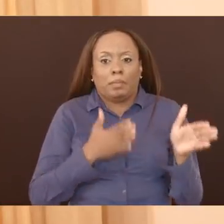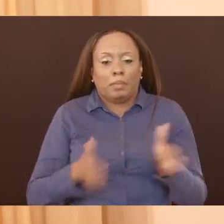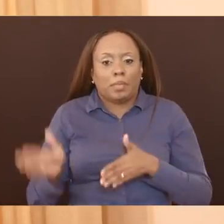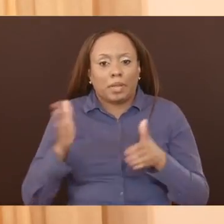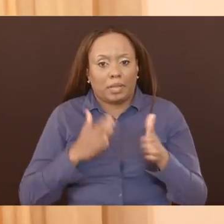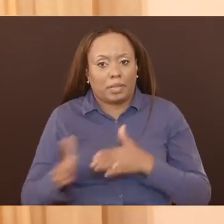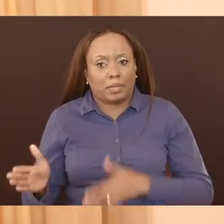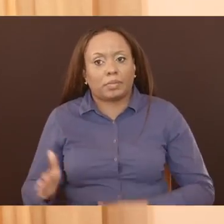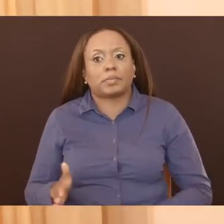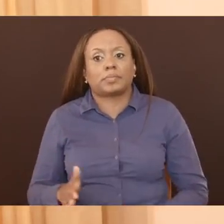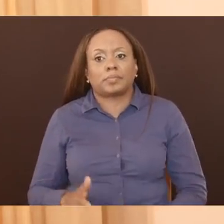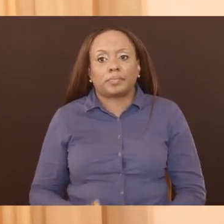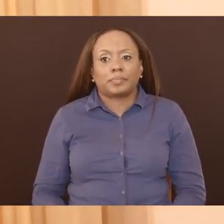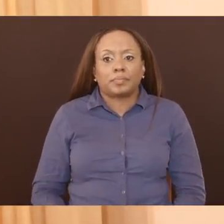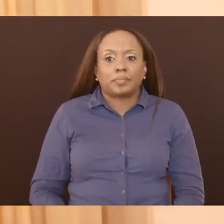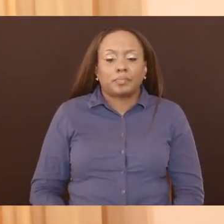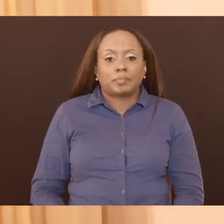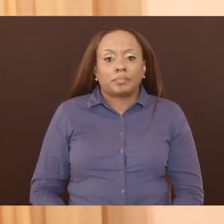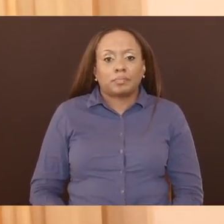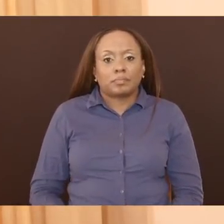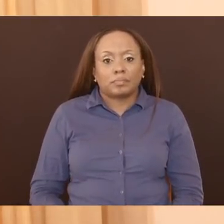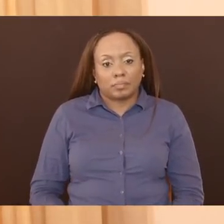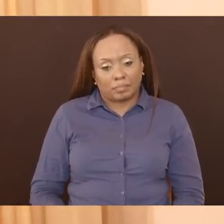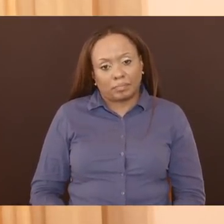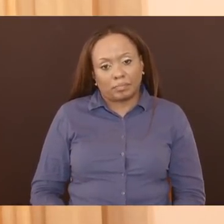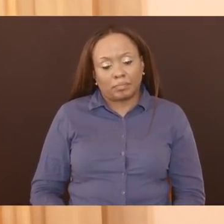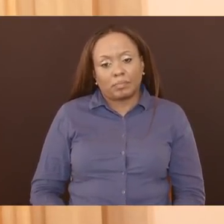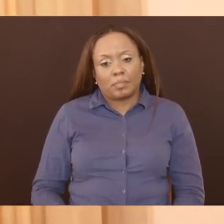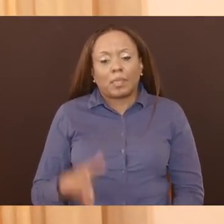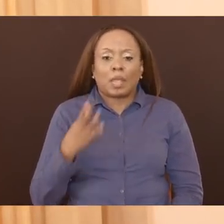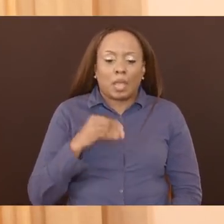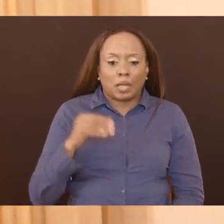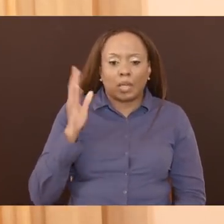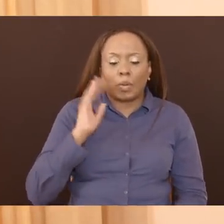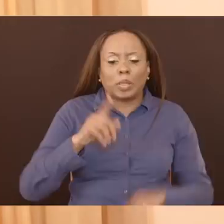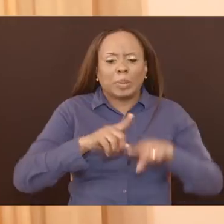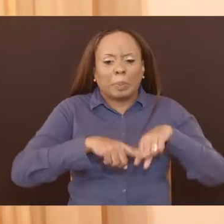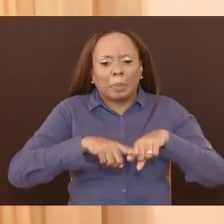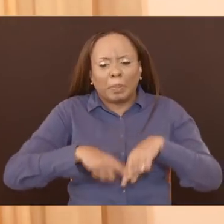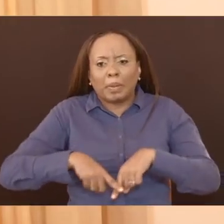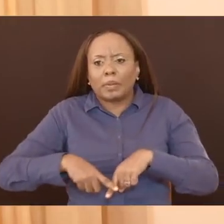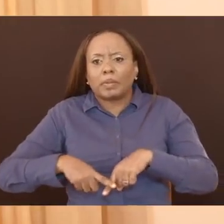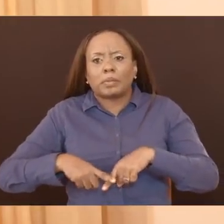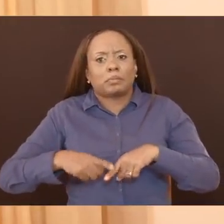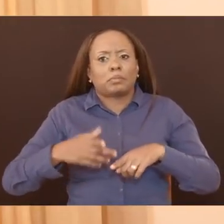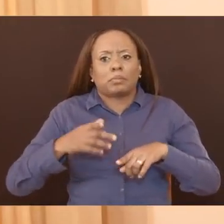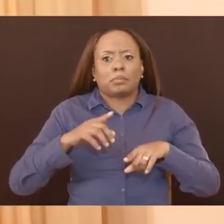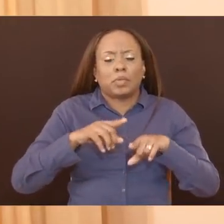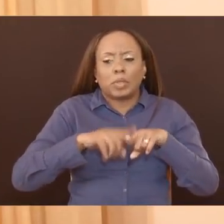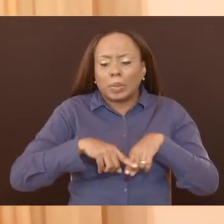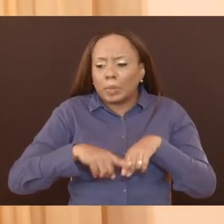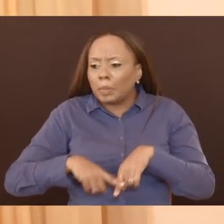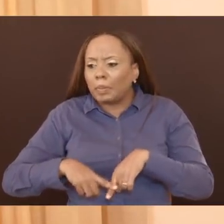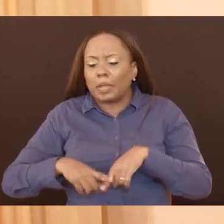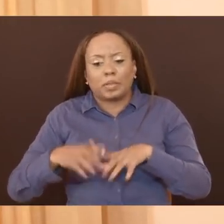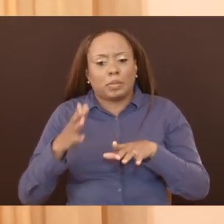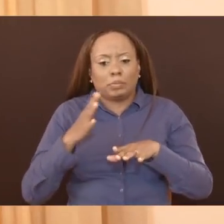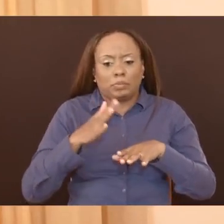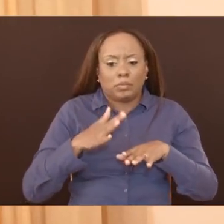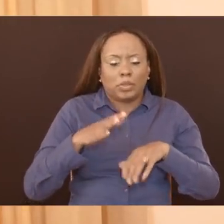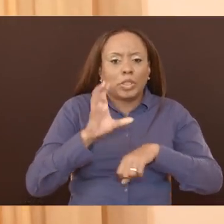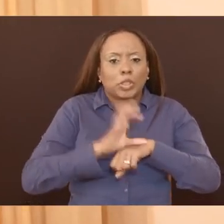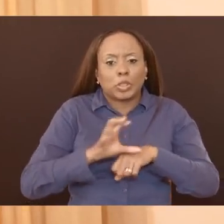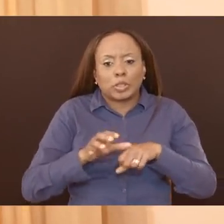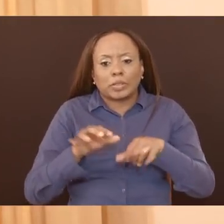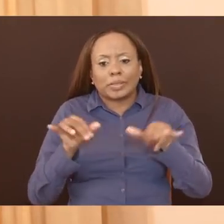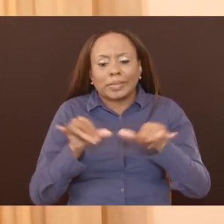is appropriate to the particular risk that they face. And I think that we had good meetings with the Barbados Christian Council and the Barbados